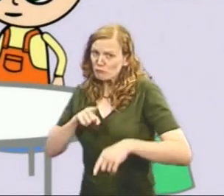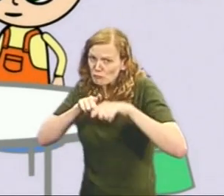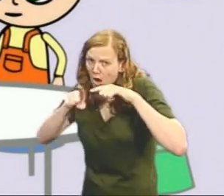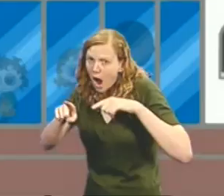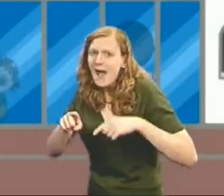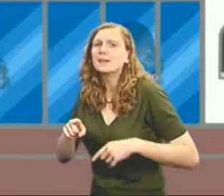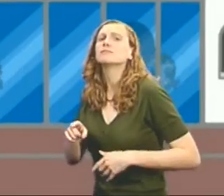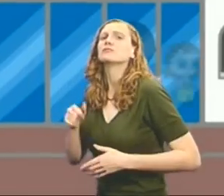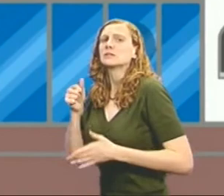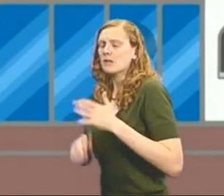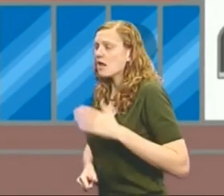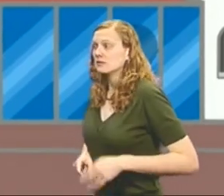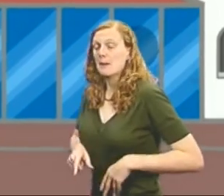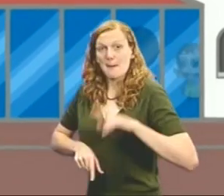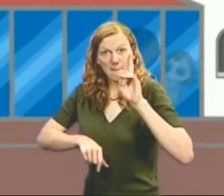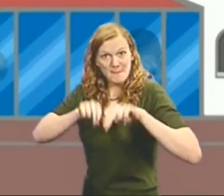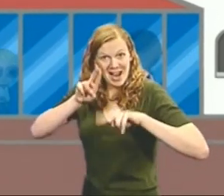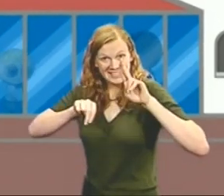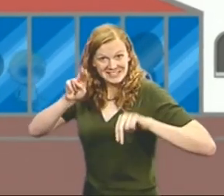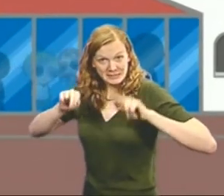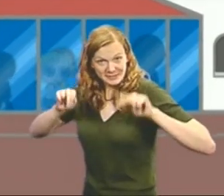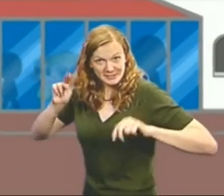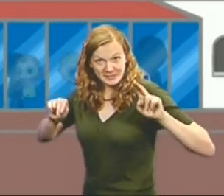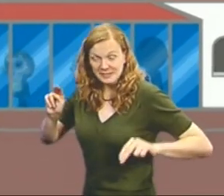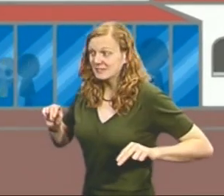a picture. Brilliant.